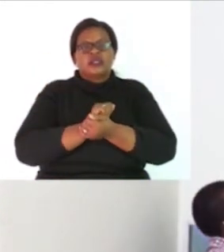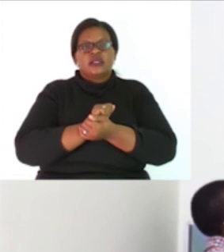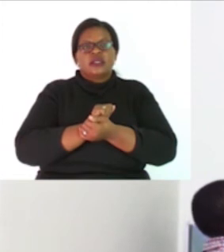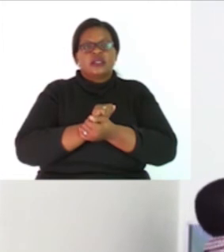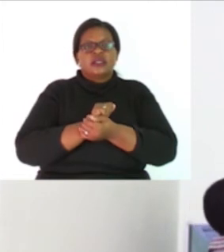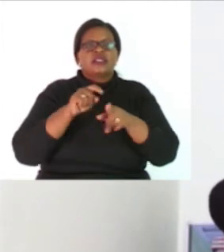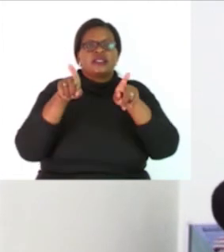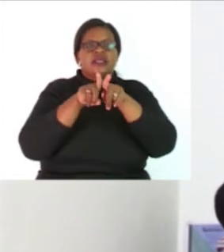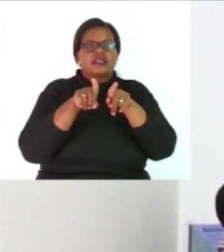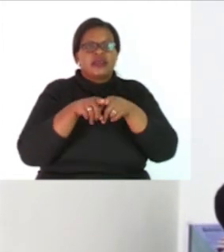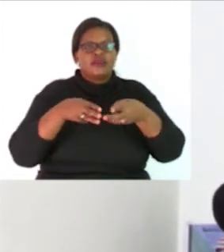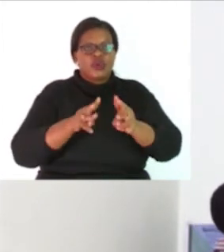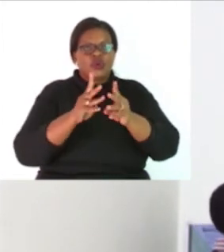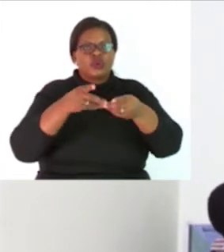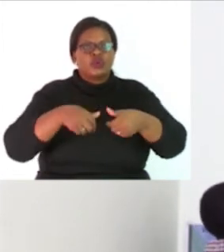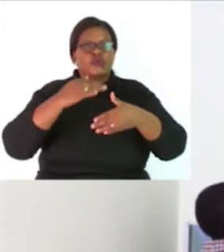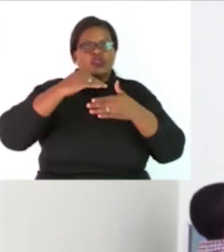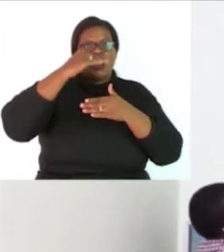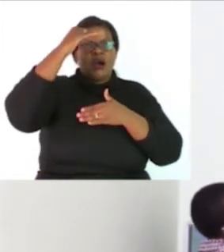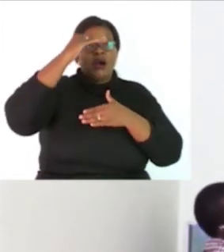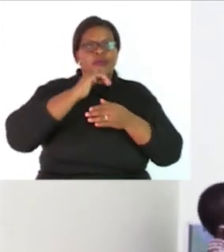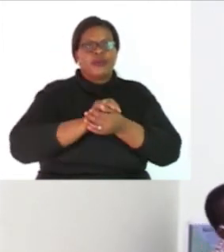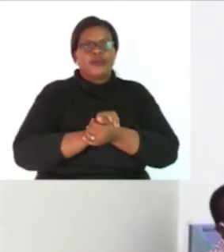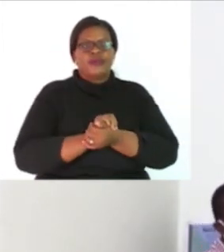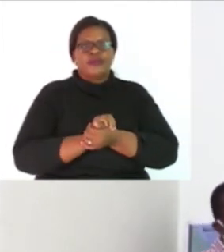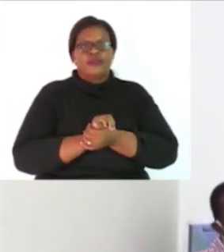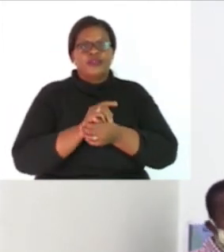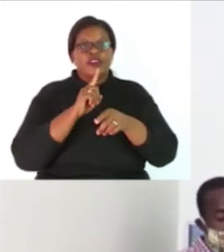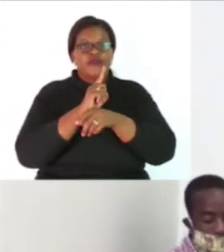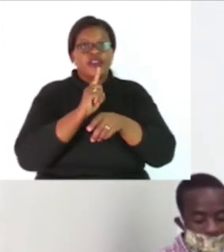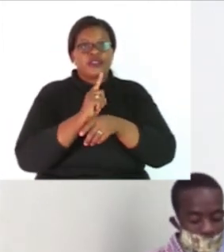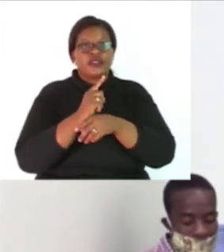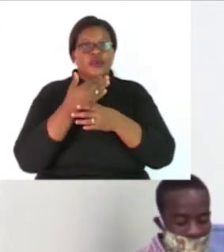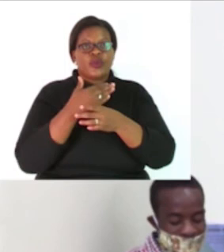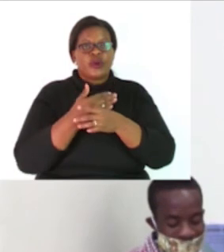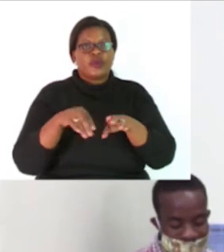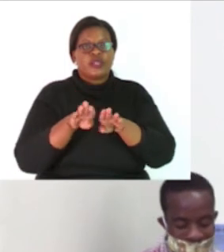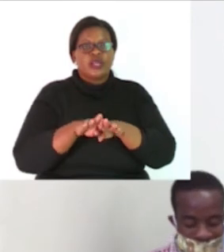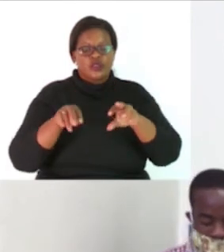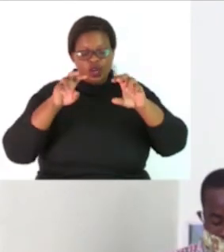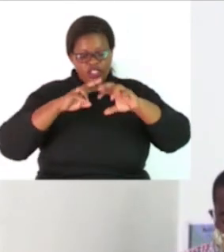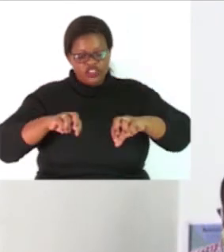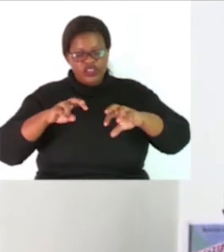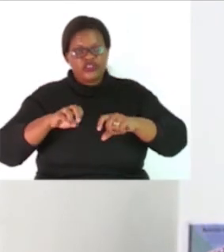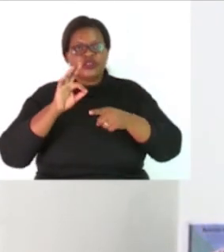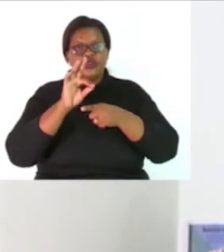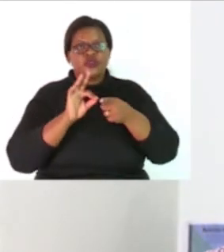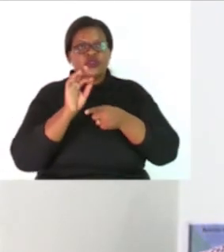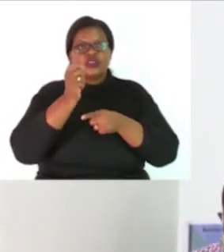It's the same way how we did it here. Our first activity. You basically just list